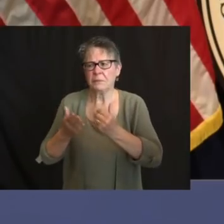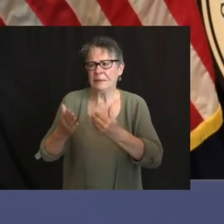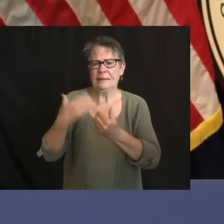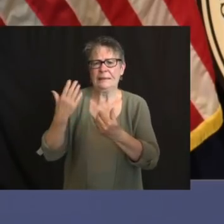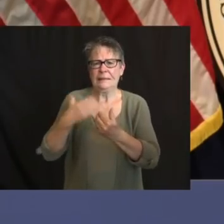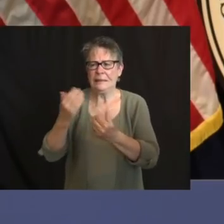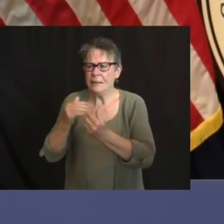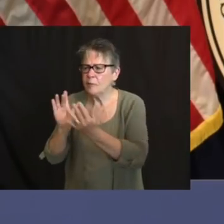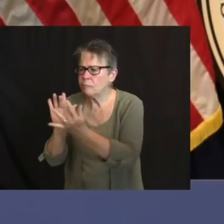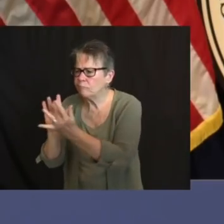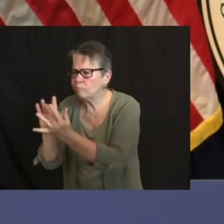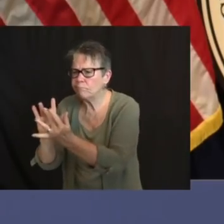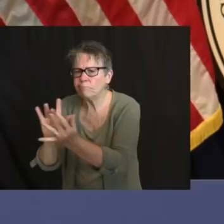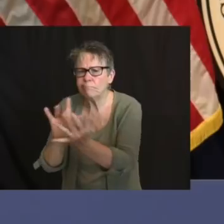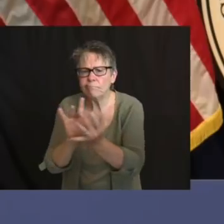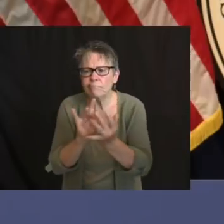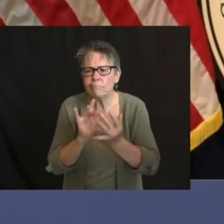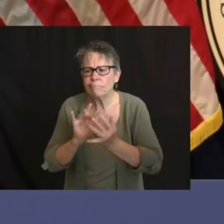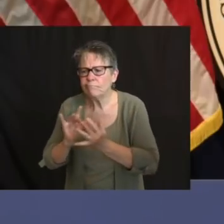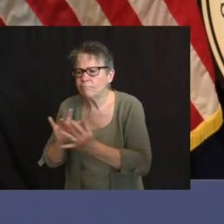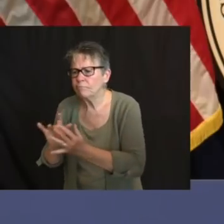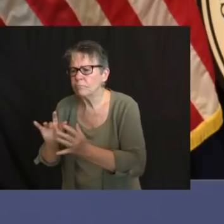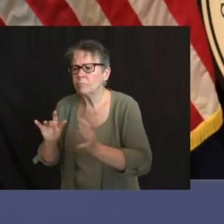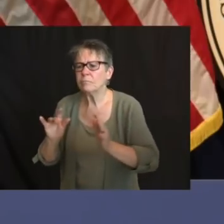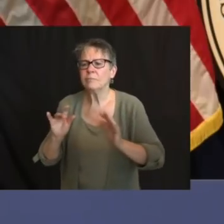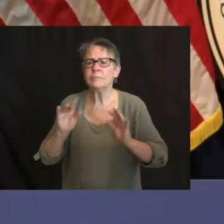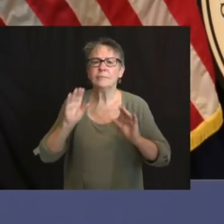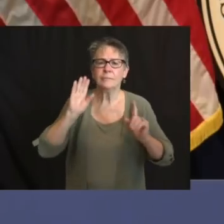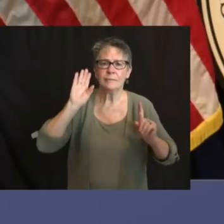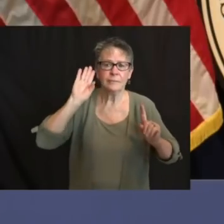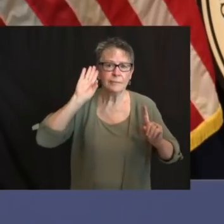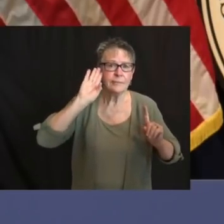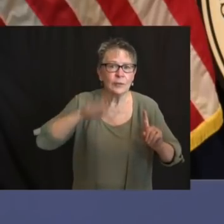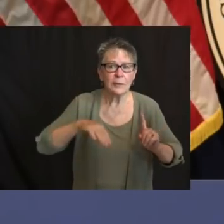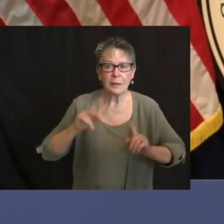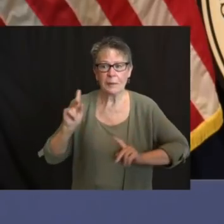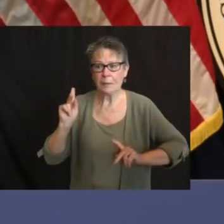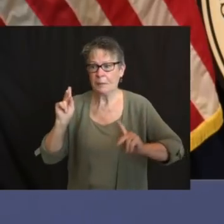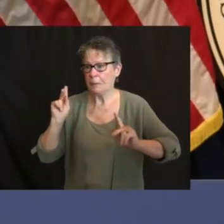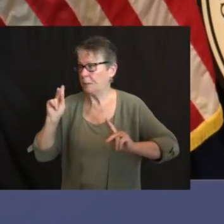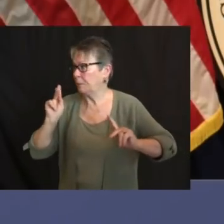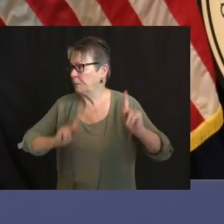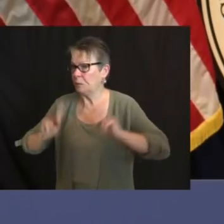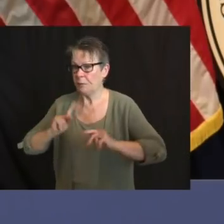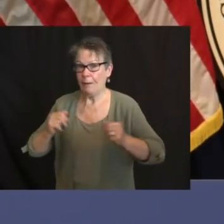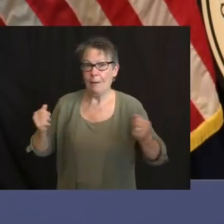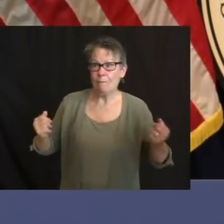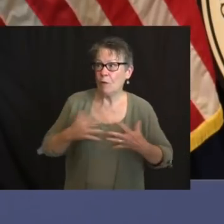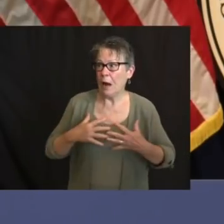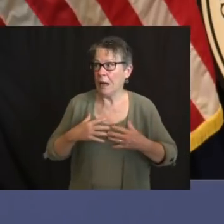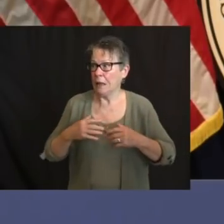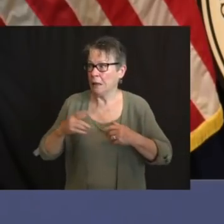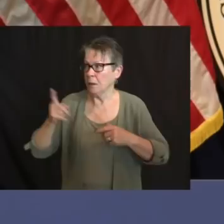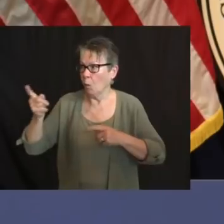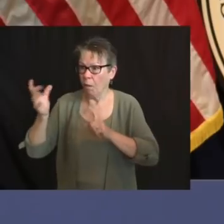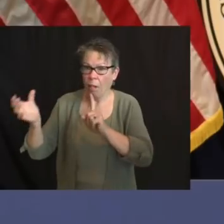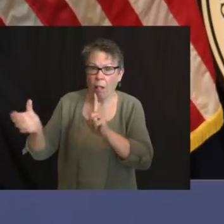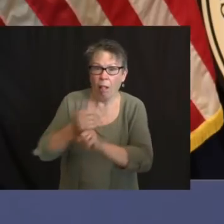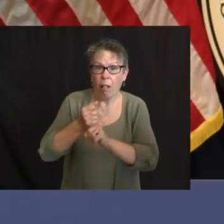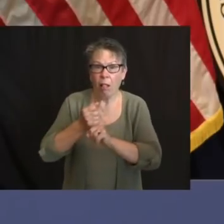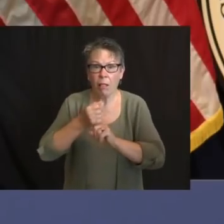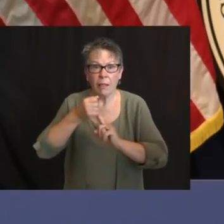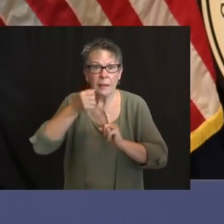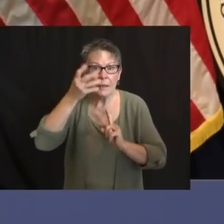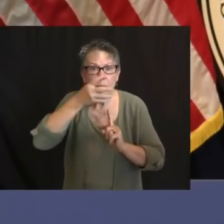by ICE and things like that, have legitimately got people nervous about the data. So in addition to my words